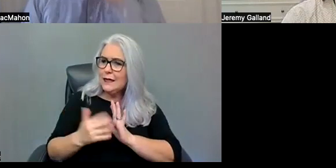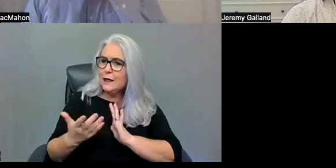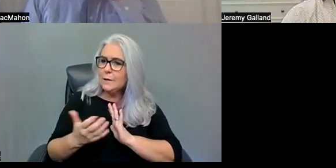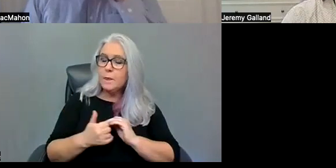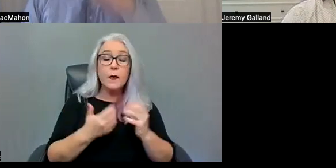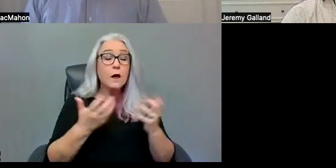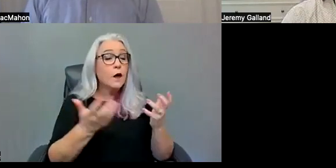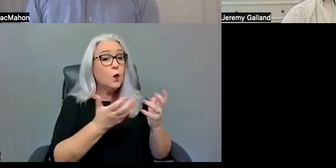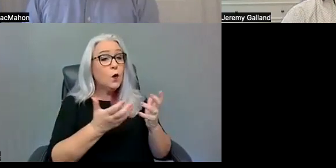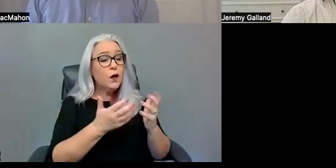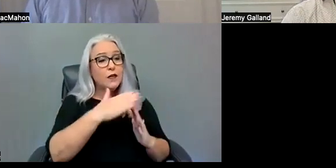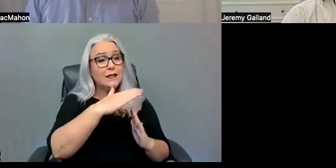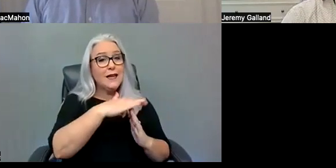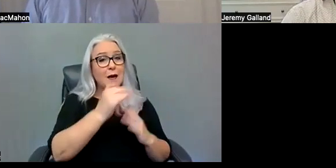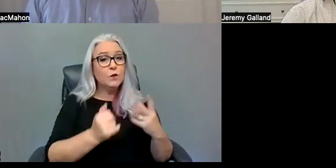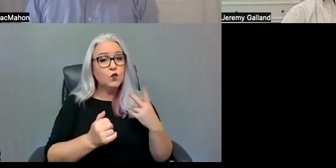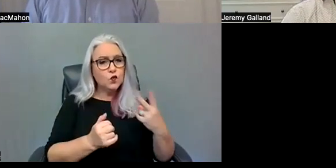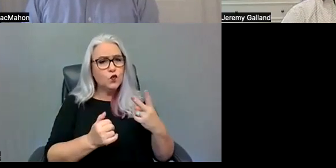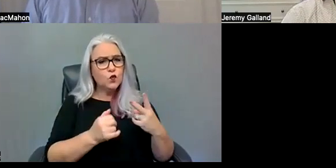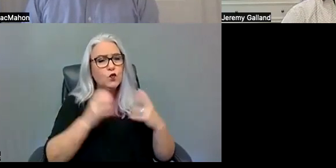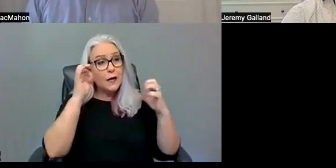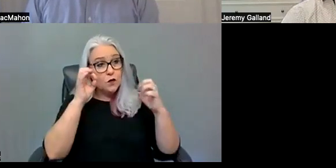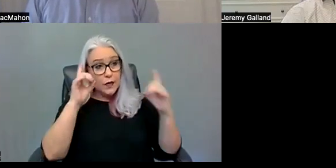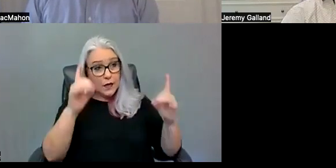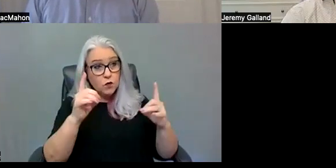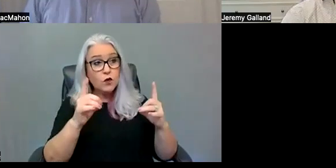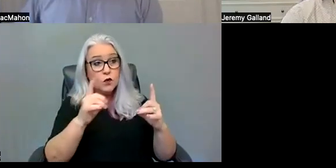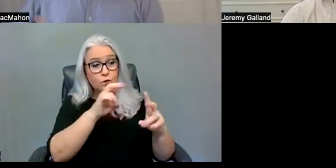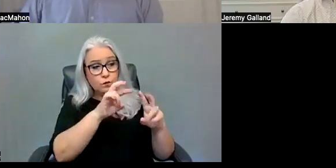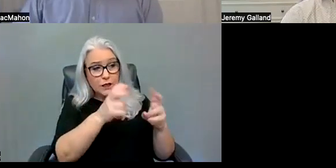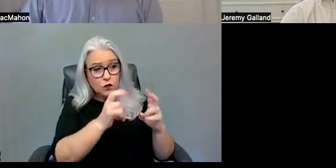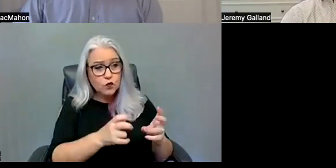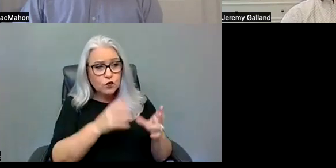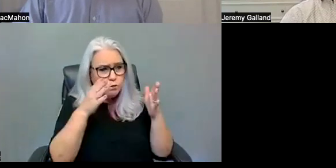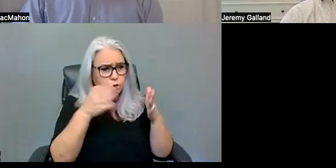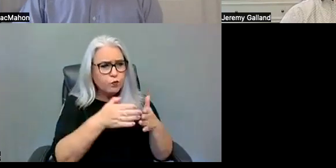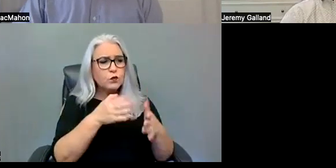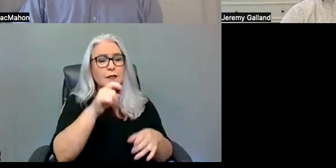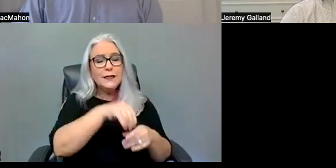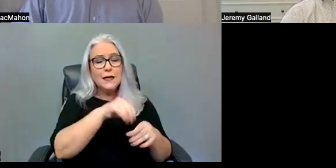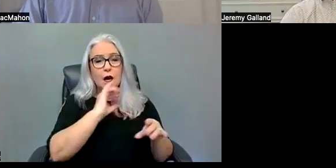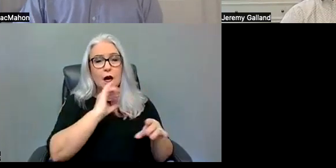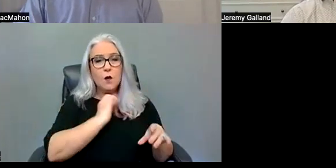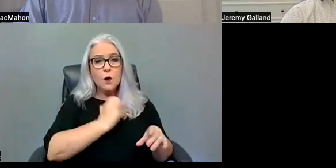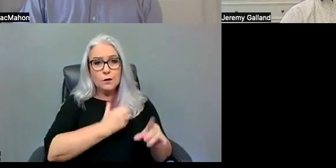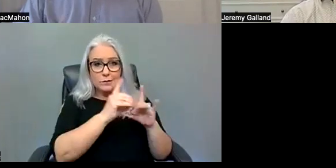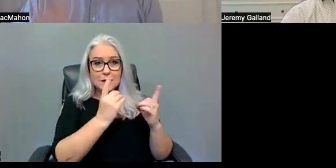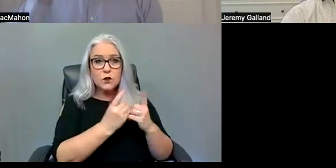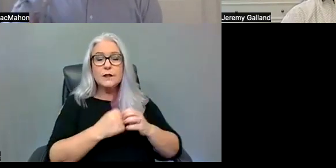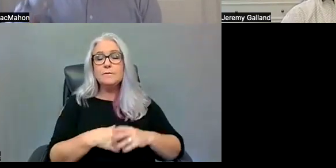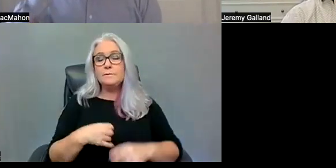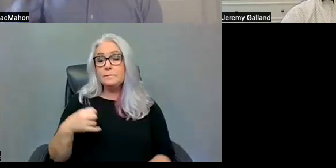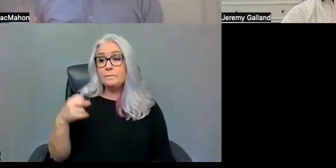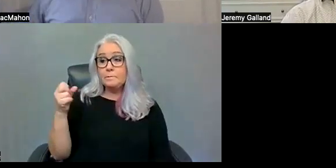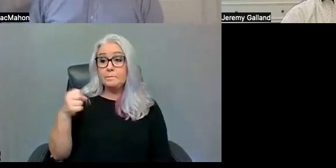top 2 pressing educational issues in the district? Okay, so I would have to agree that at this moment,